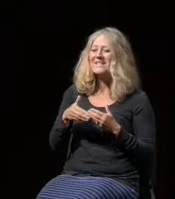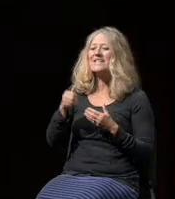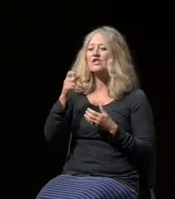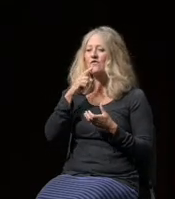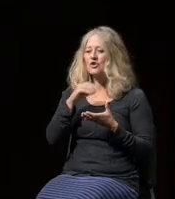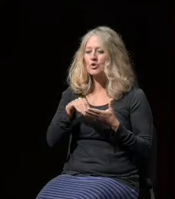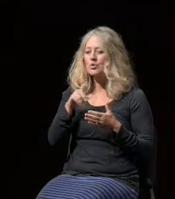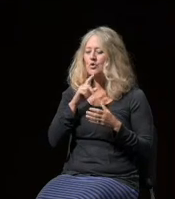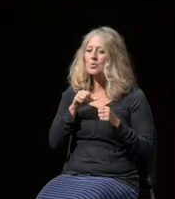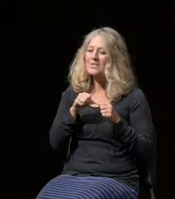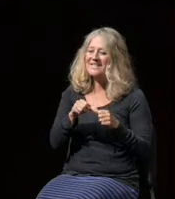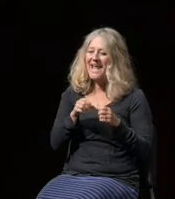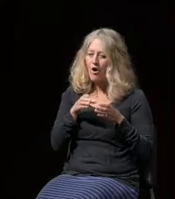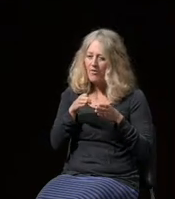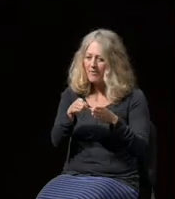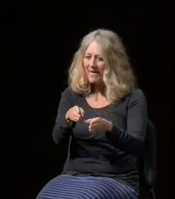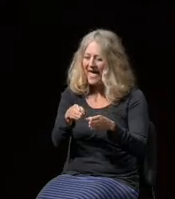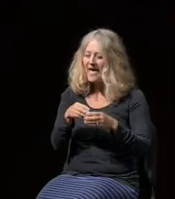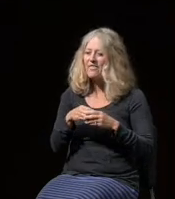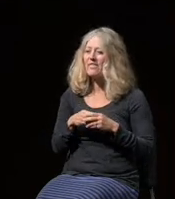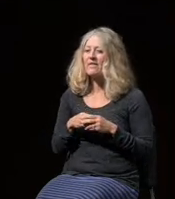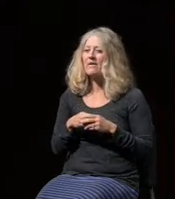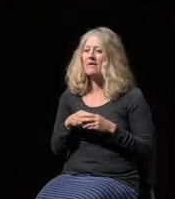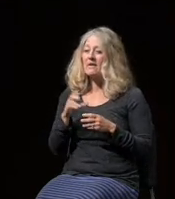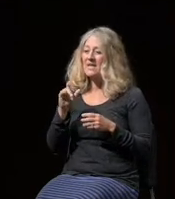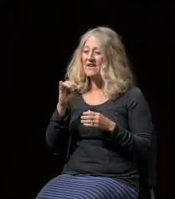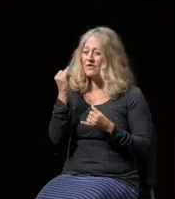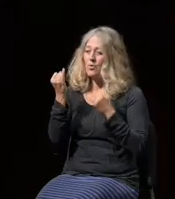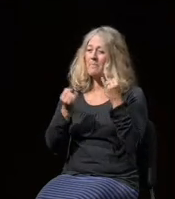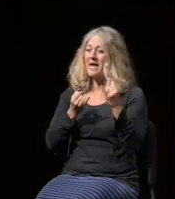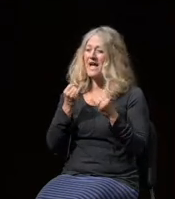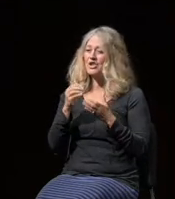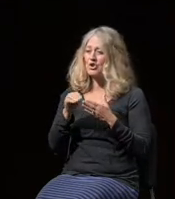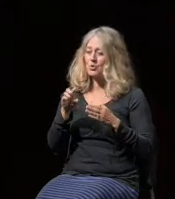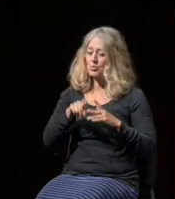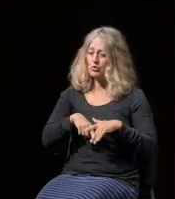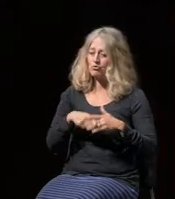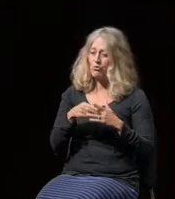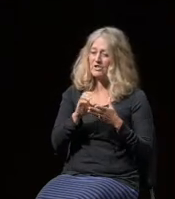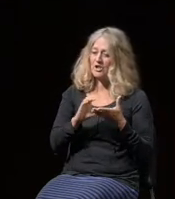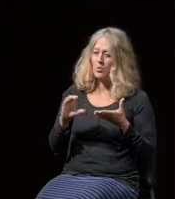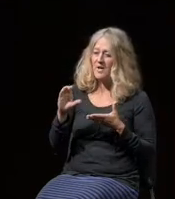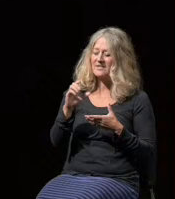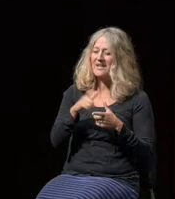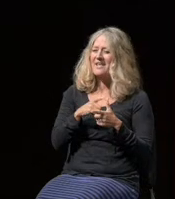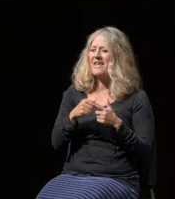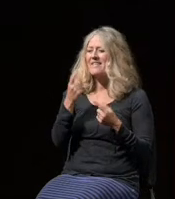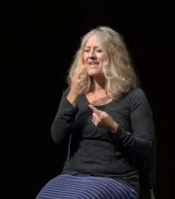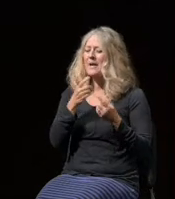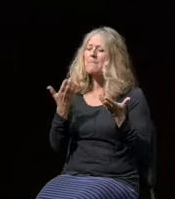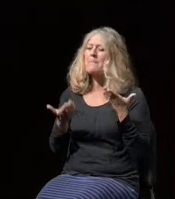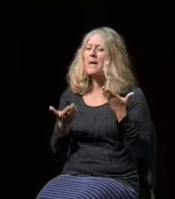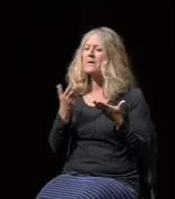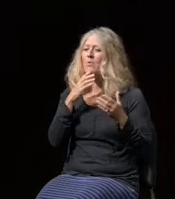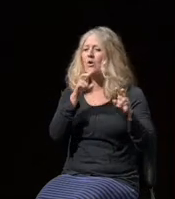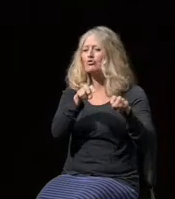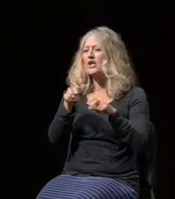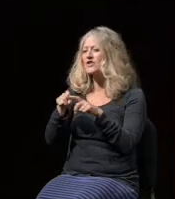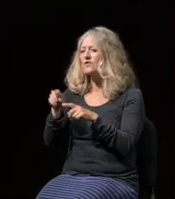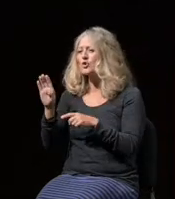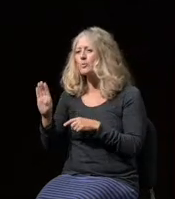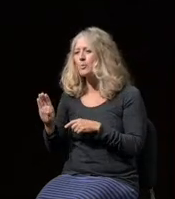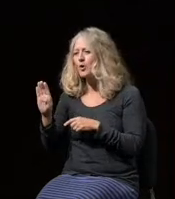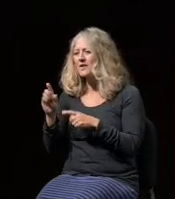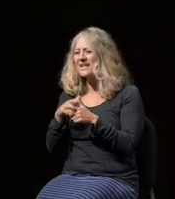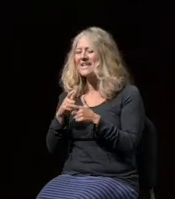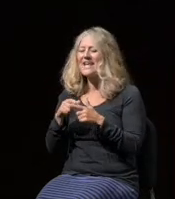to stay on the path so that if you imagine a student starts at Cuesta, they think maybe they want to go to Berkeley, so they start taking